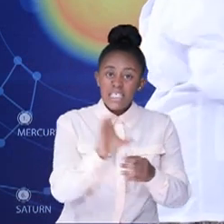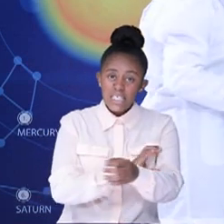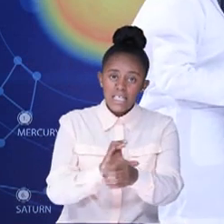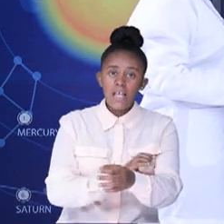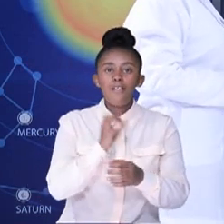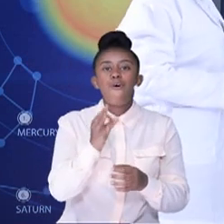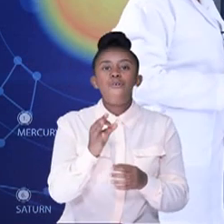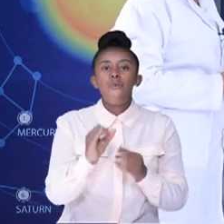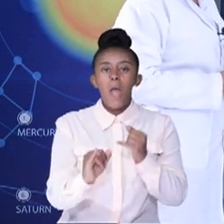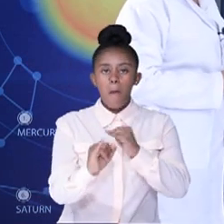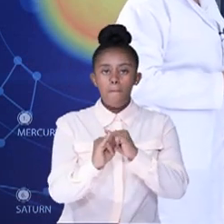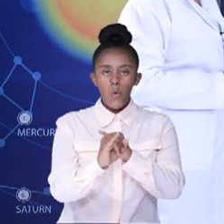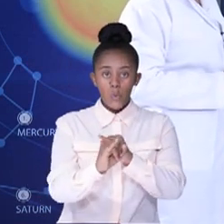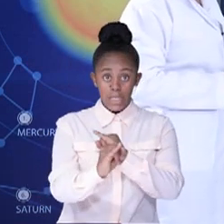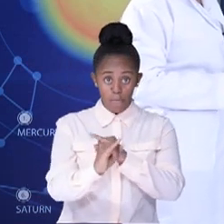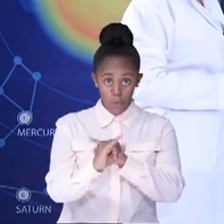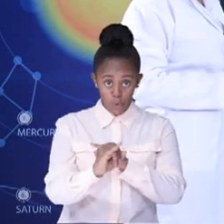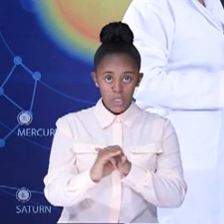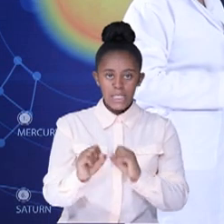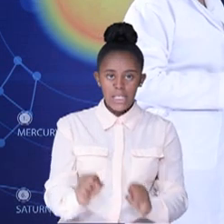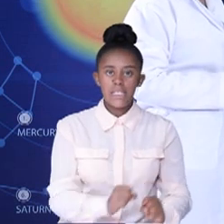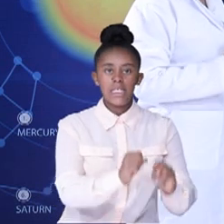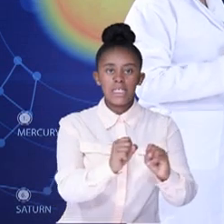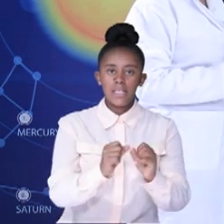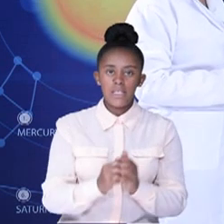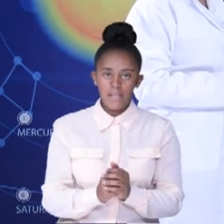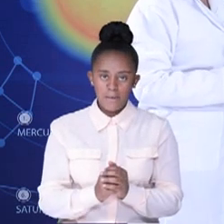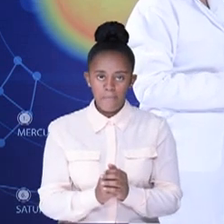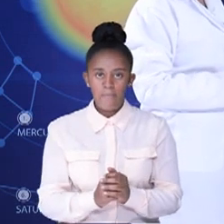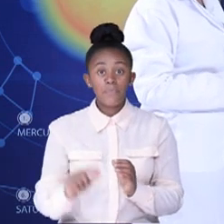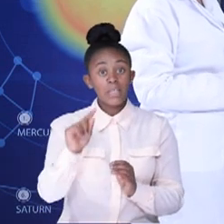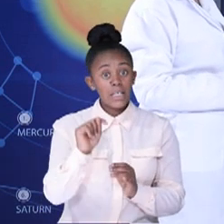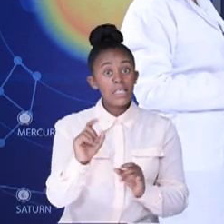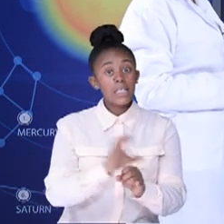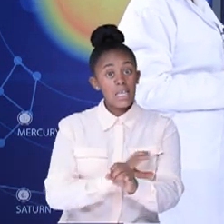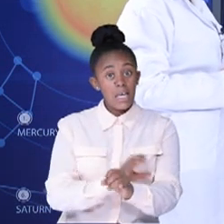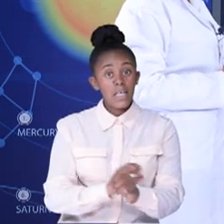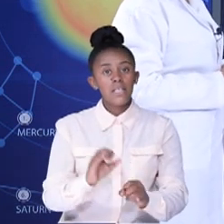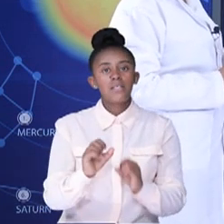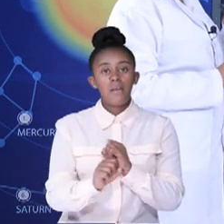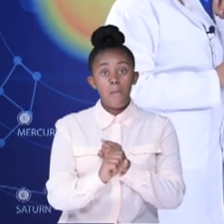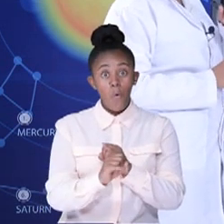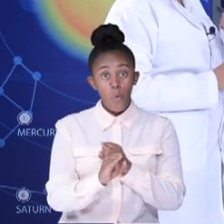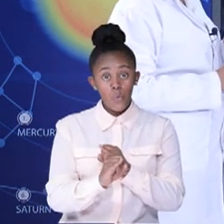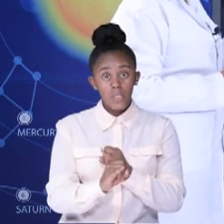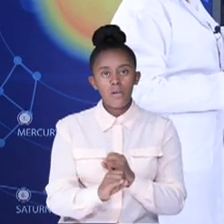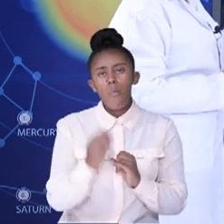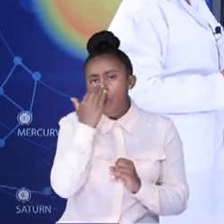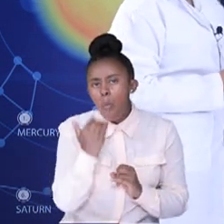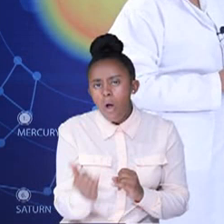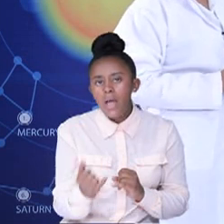of the immune system. It attacks only T cells of the immune system.